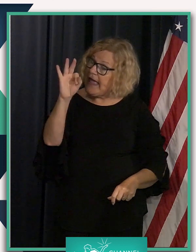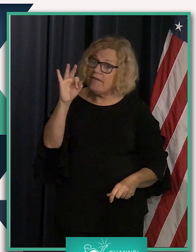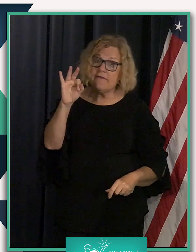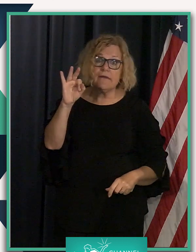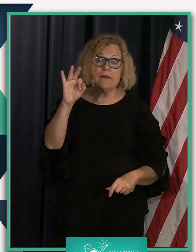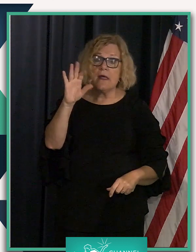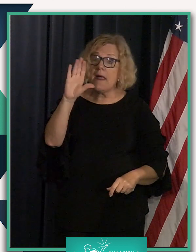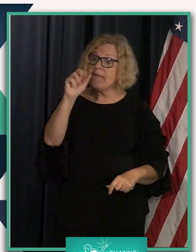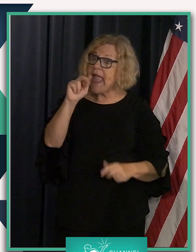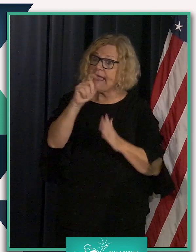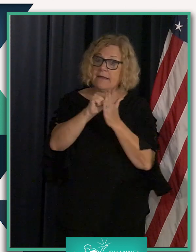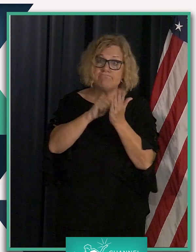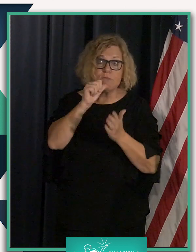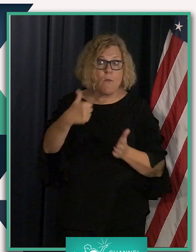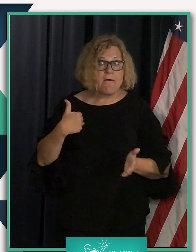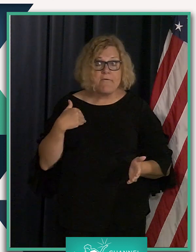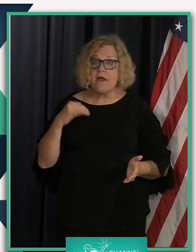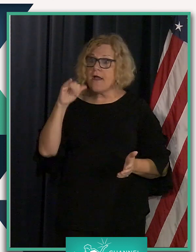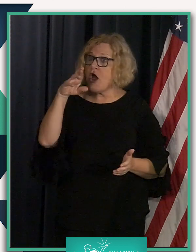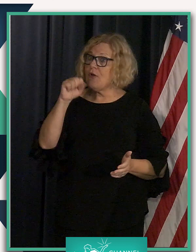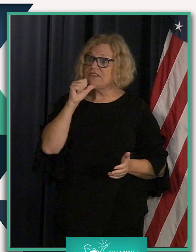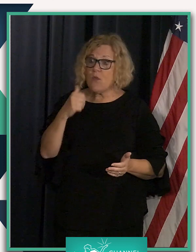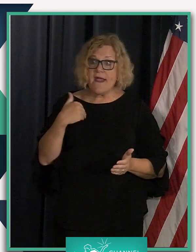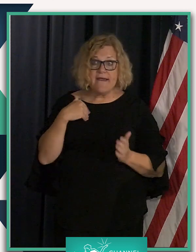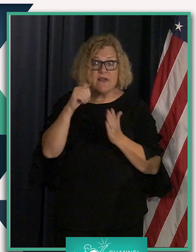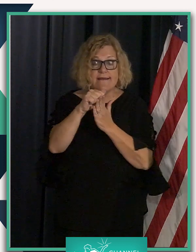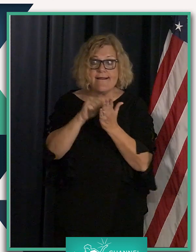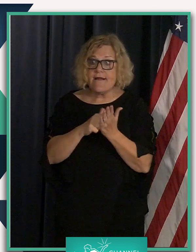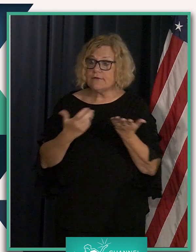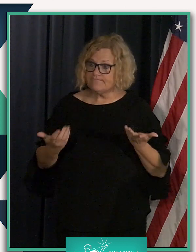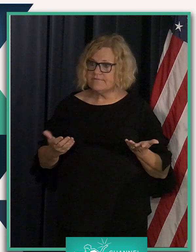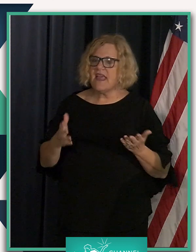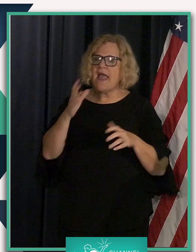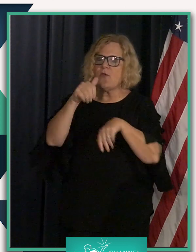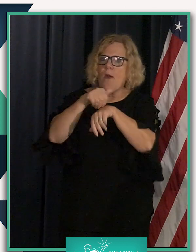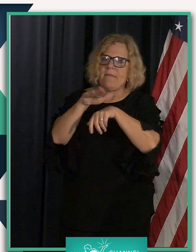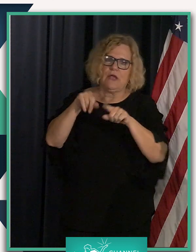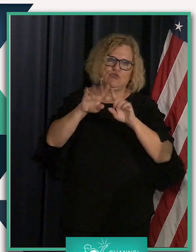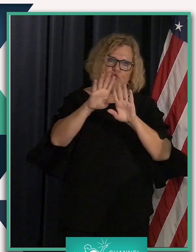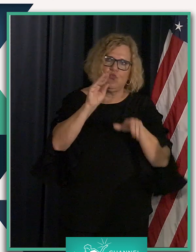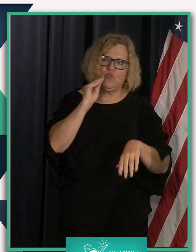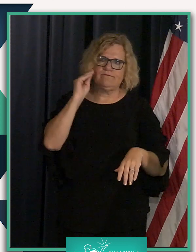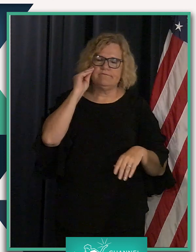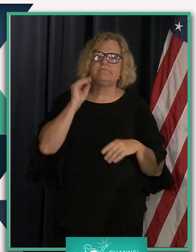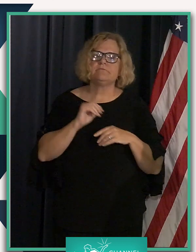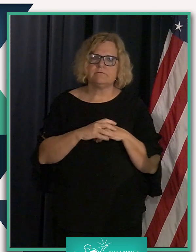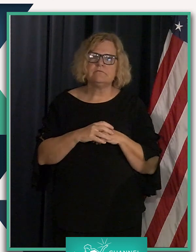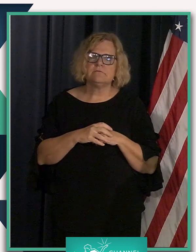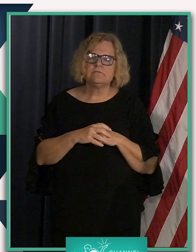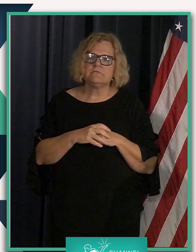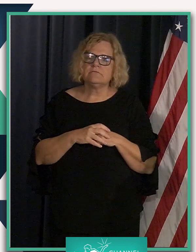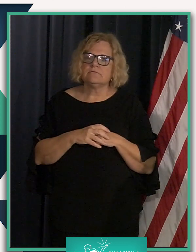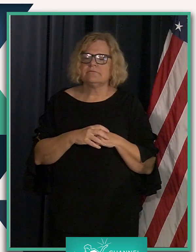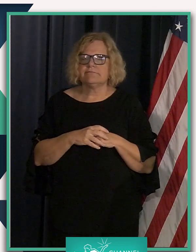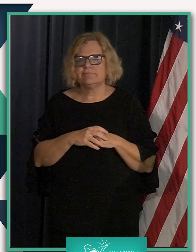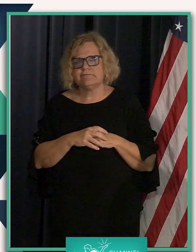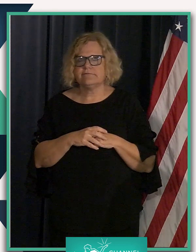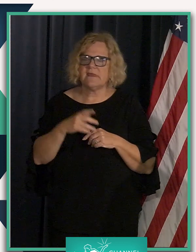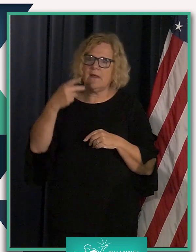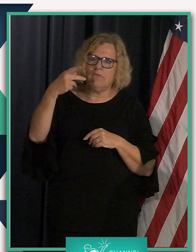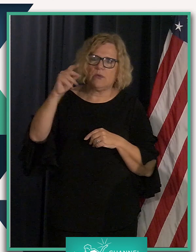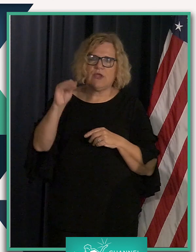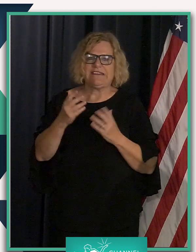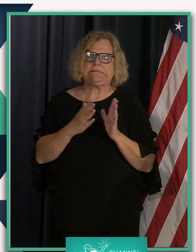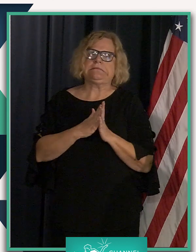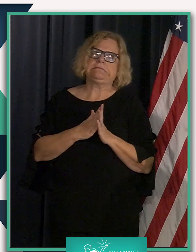don't have a bank account or the IRS doesn't have an account, they'll mail the check to your house. Now, I'm not going to give you any assurance on when the post